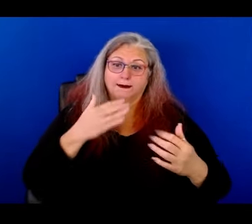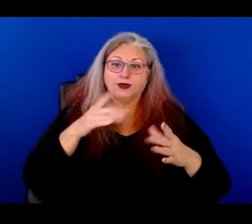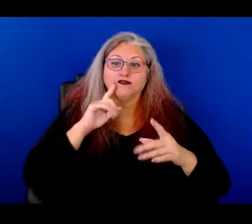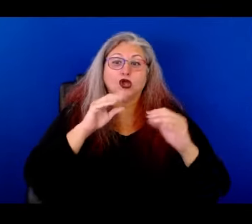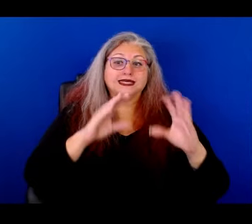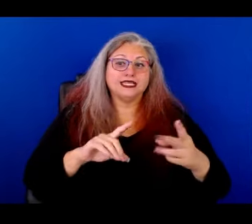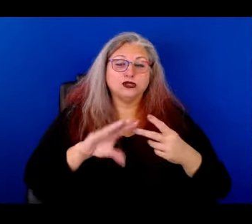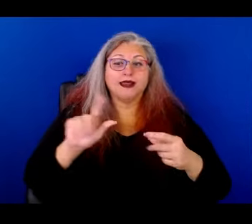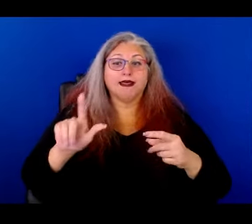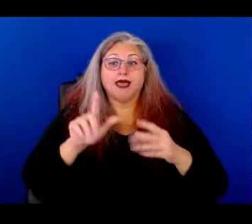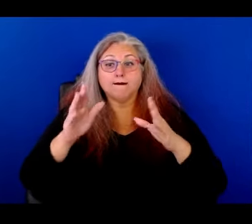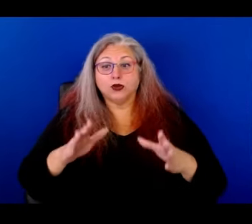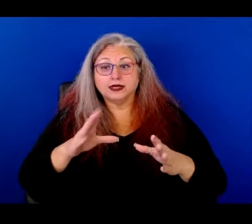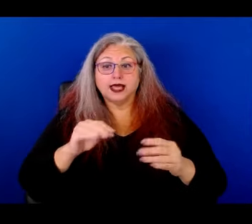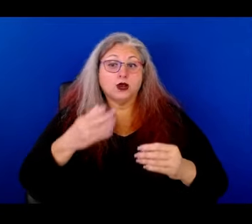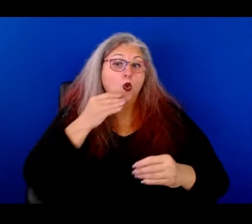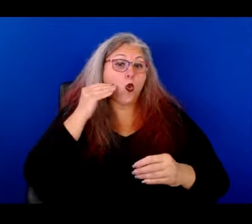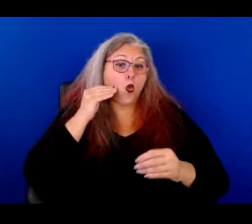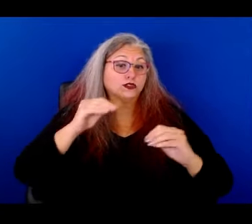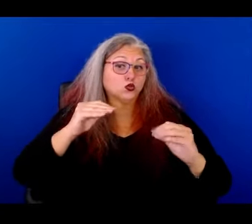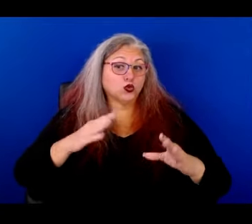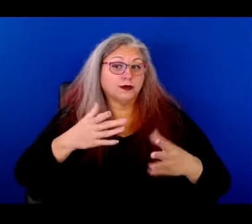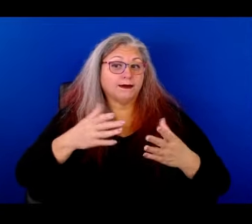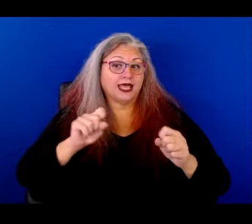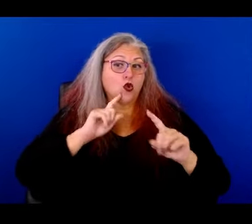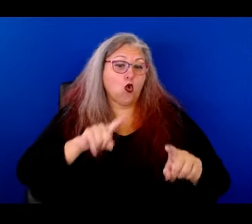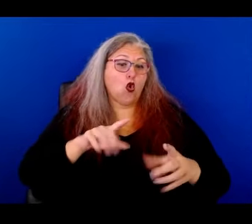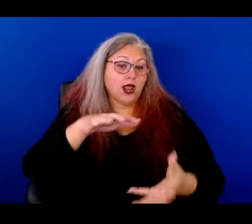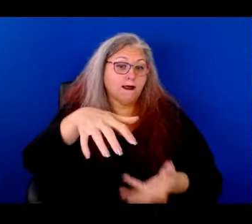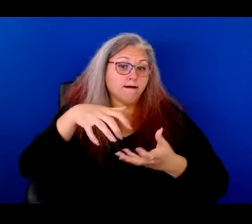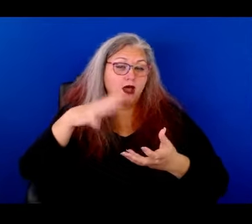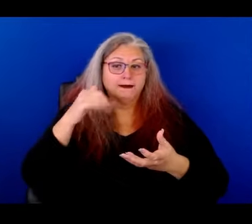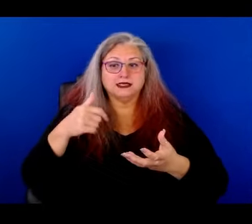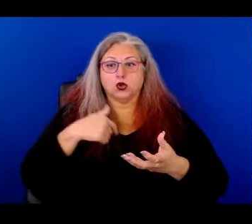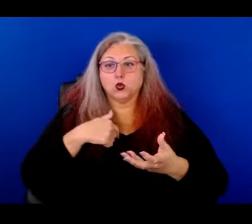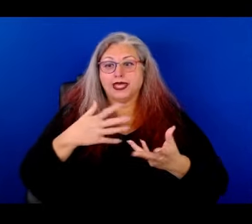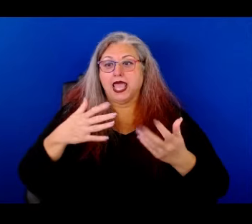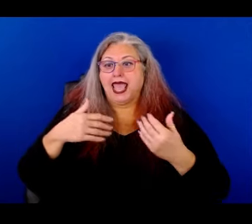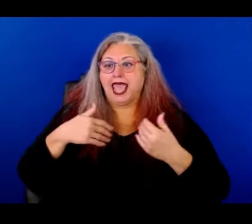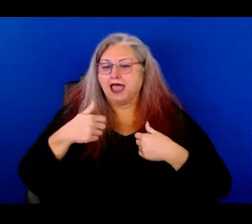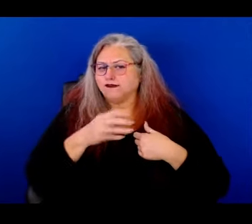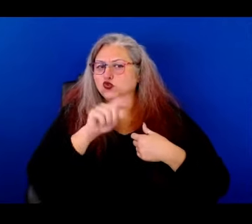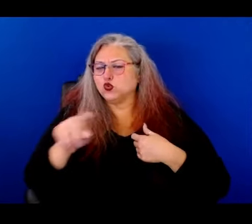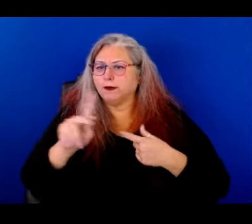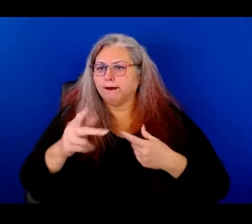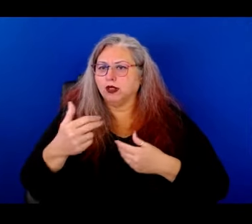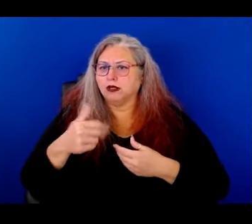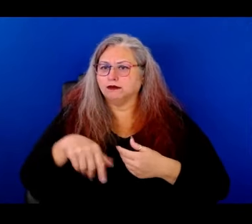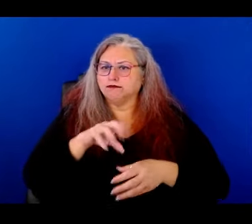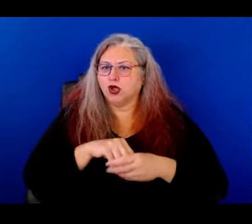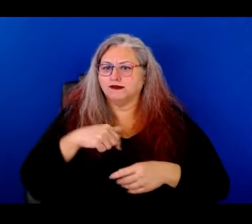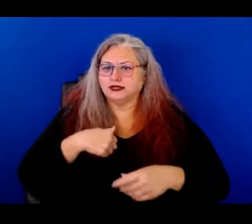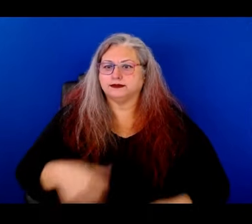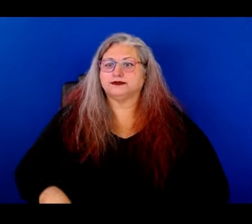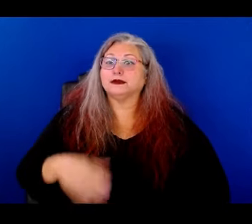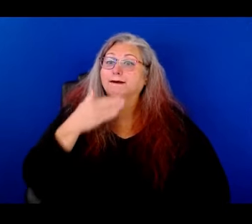way for teachers and librarians and homeschoolers to maybe order in bulk, because we have quite a few of those folks.